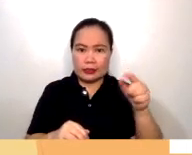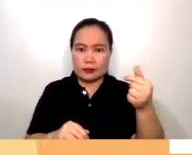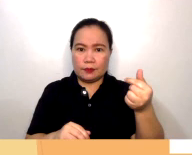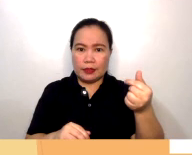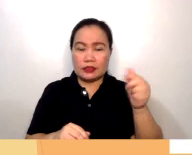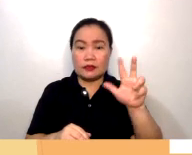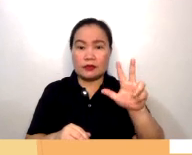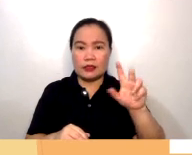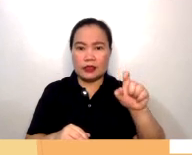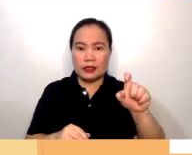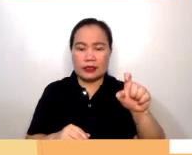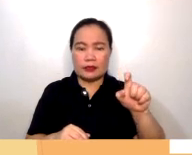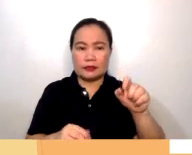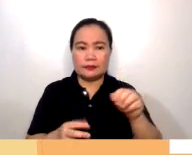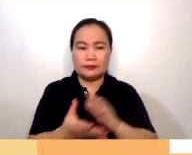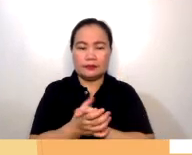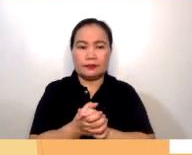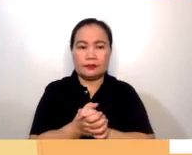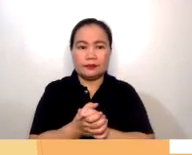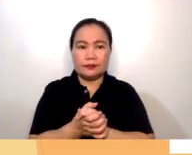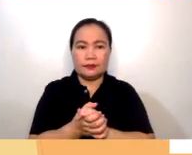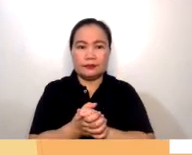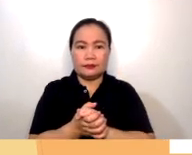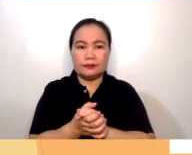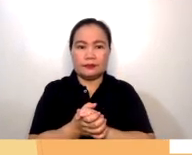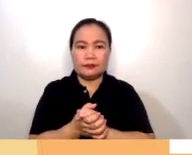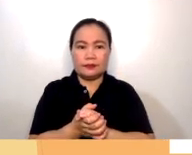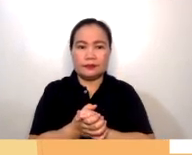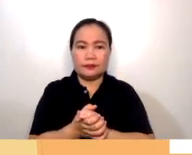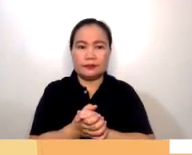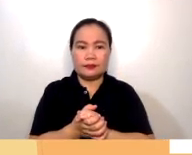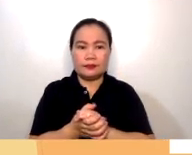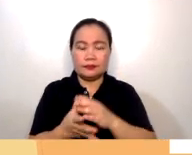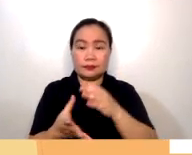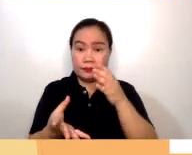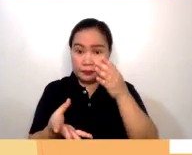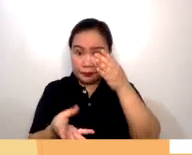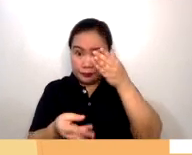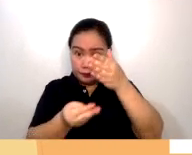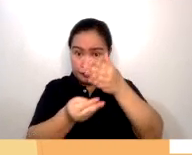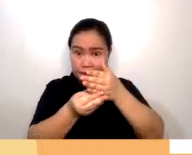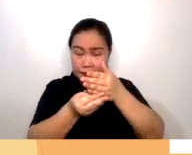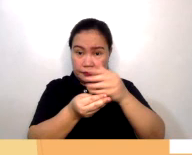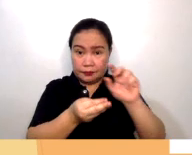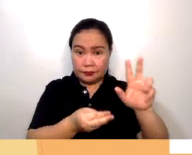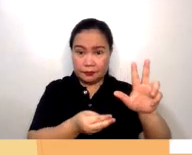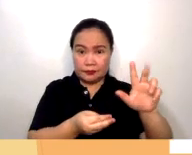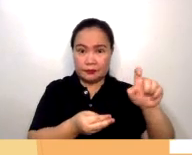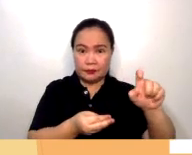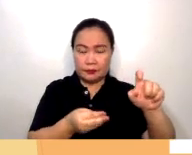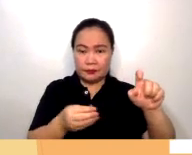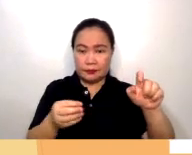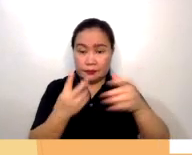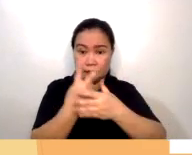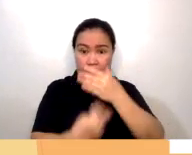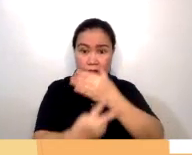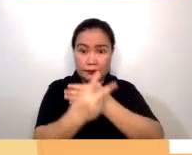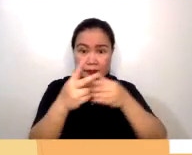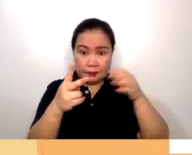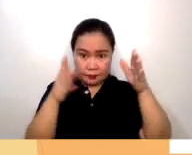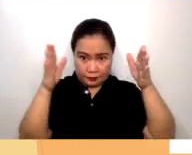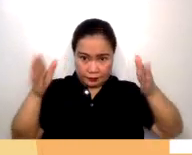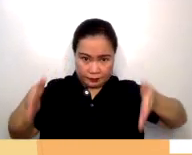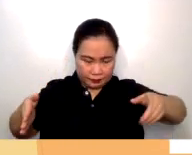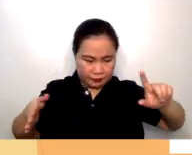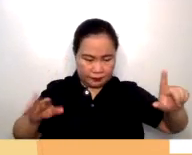3x. So, add natin yung positive 3x sa both sides of our equation. So,